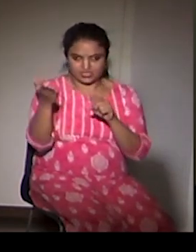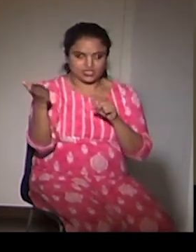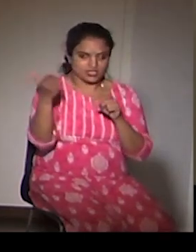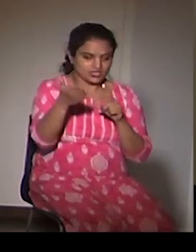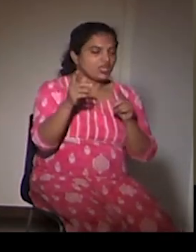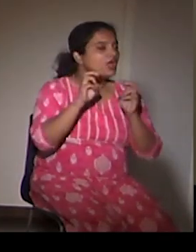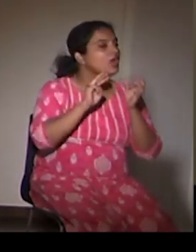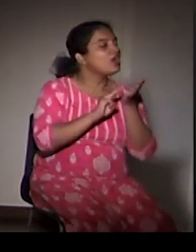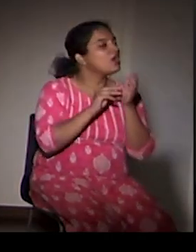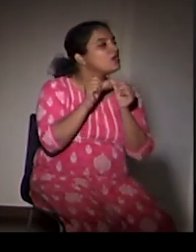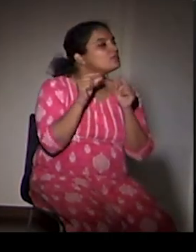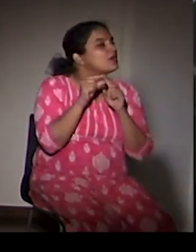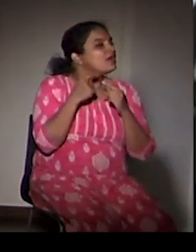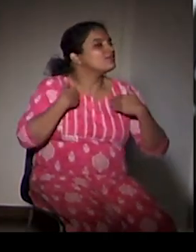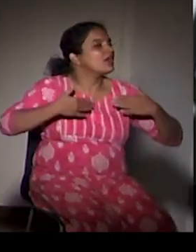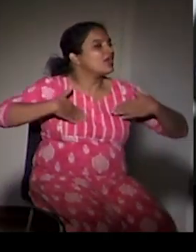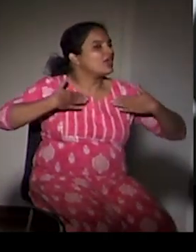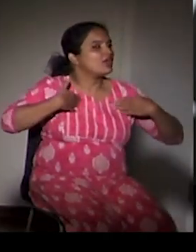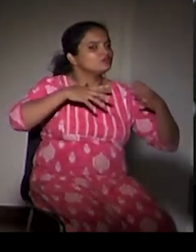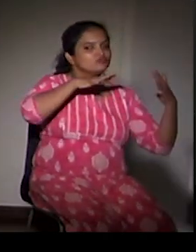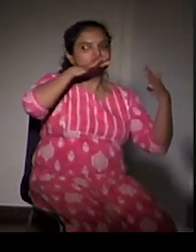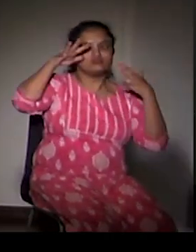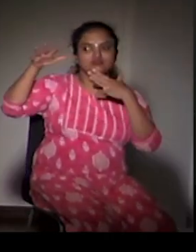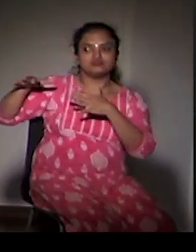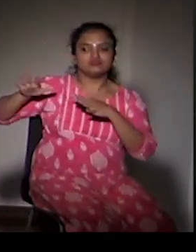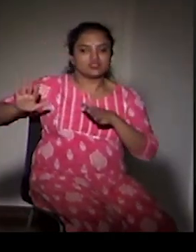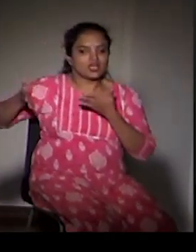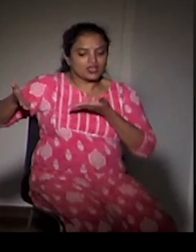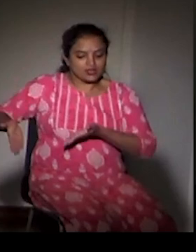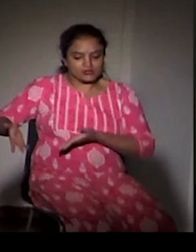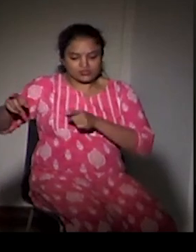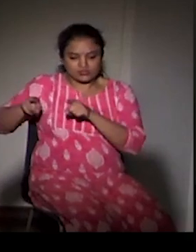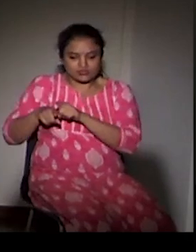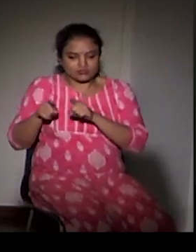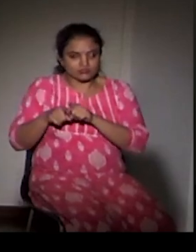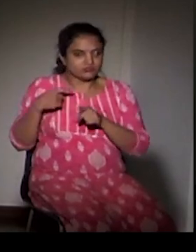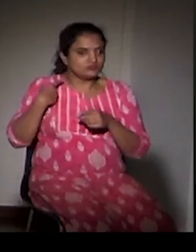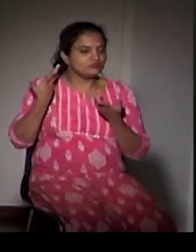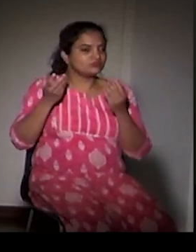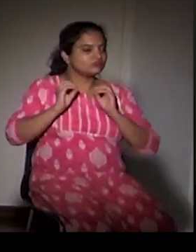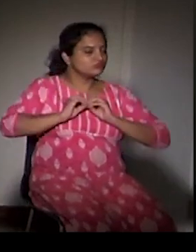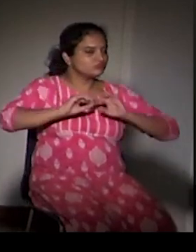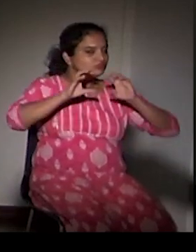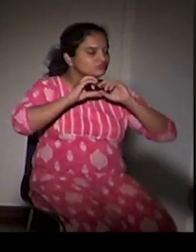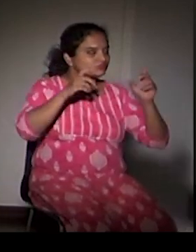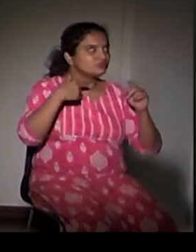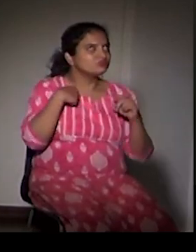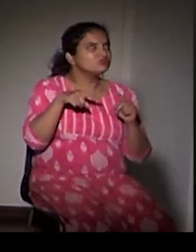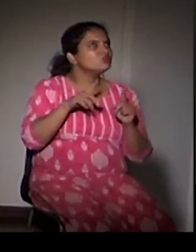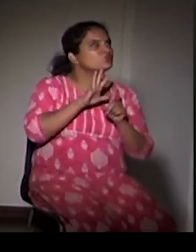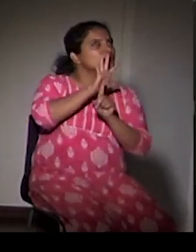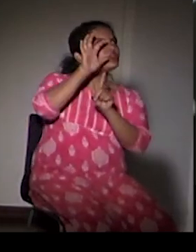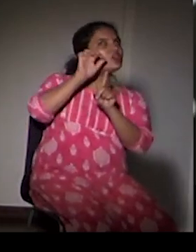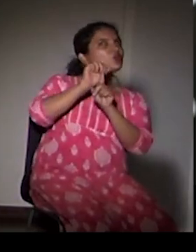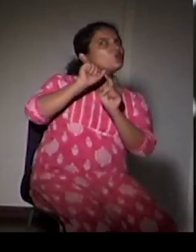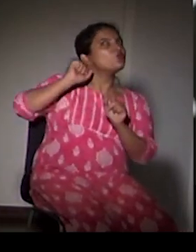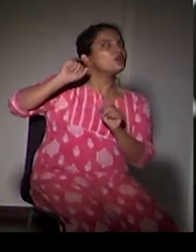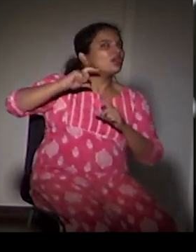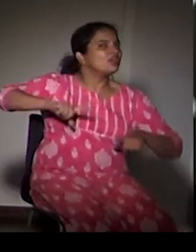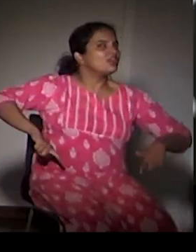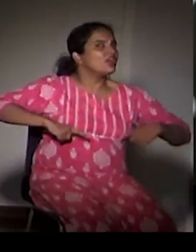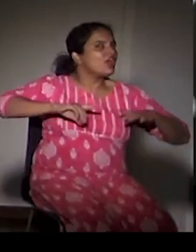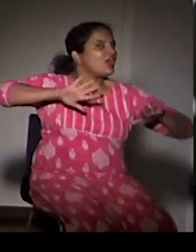And I'm so impressed with this institution. It's a real addition to the cultural life of Bangalore.